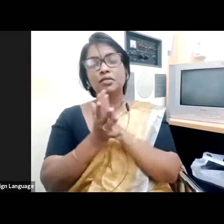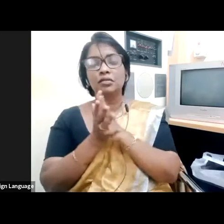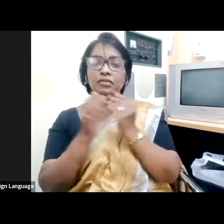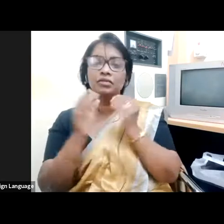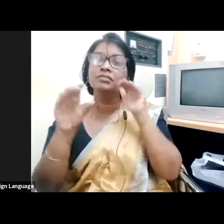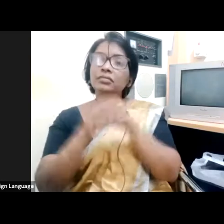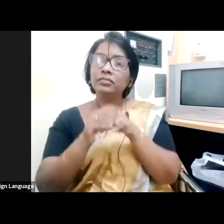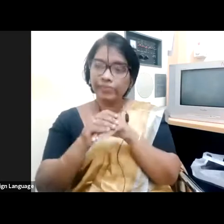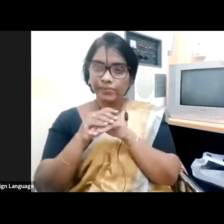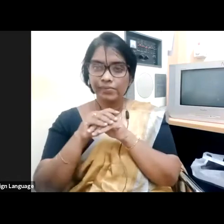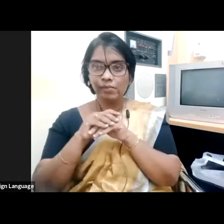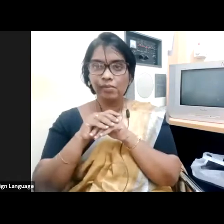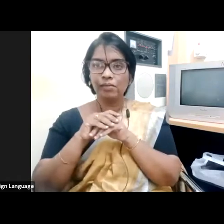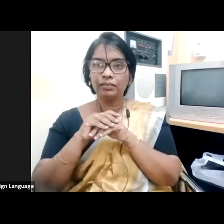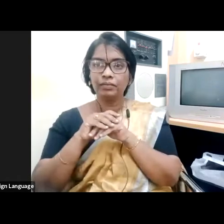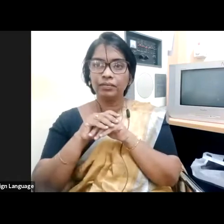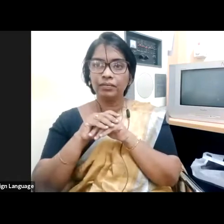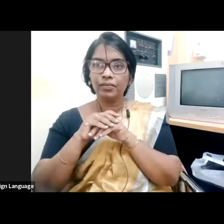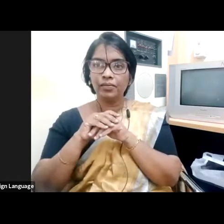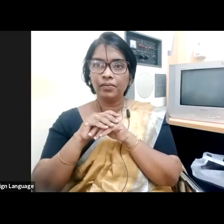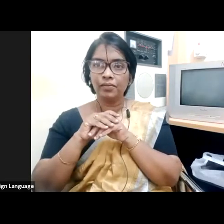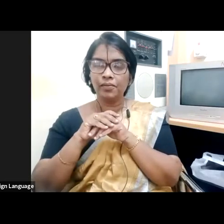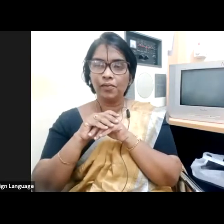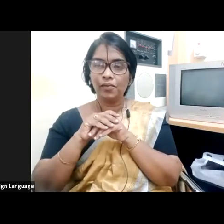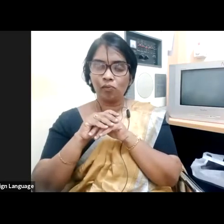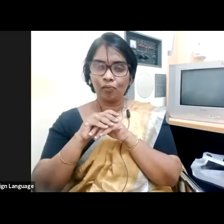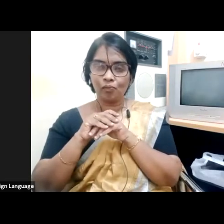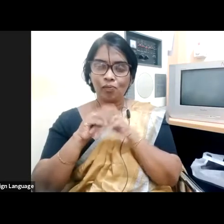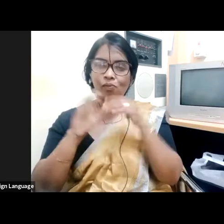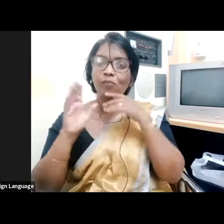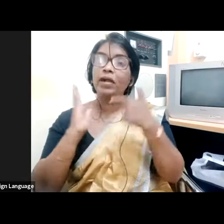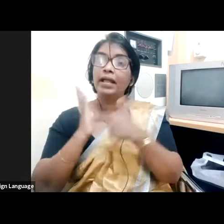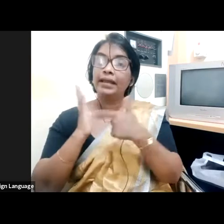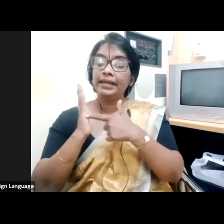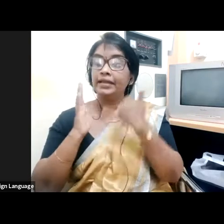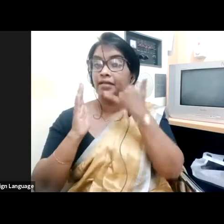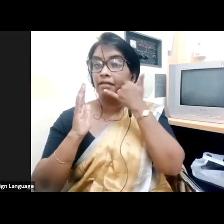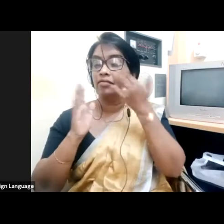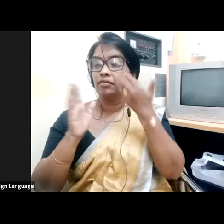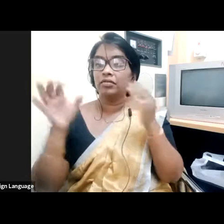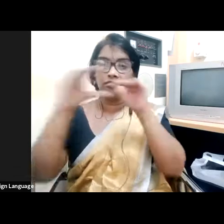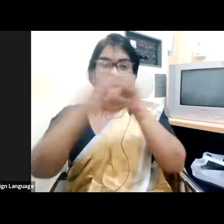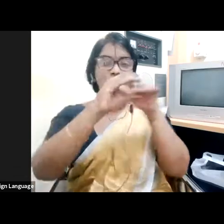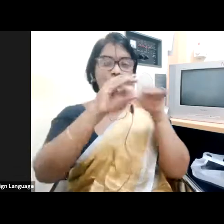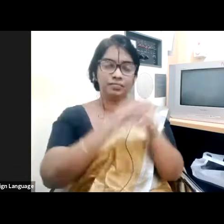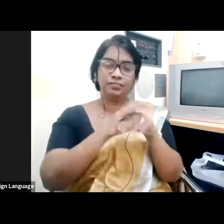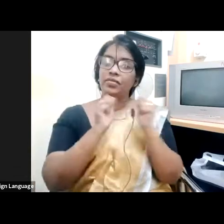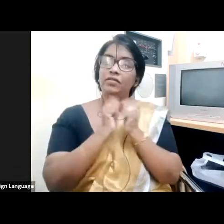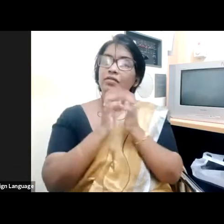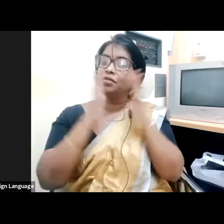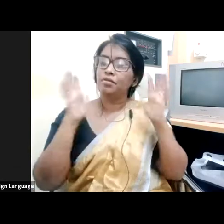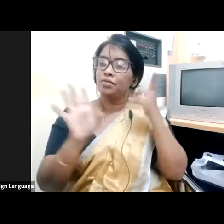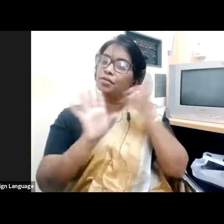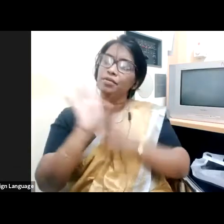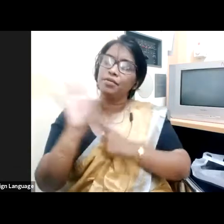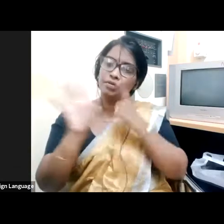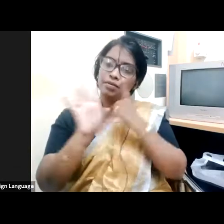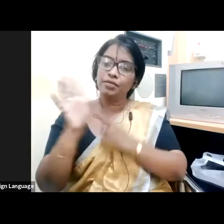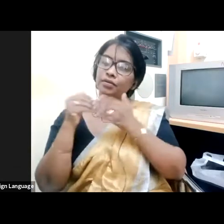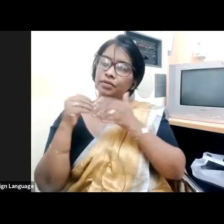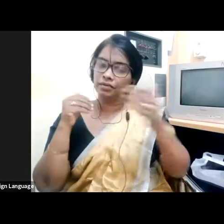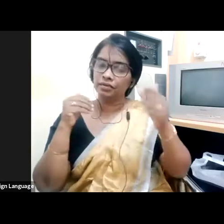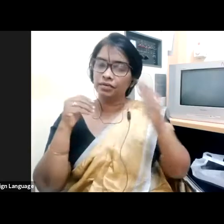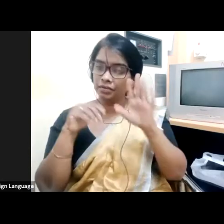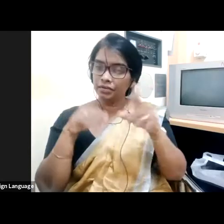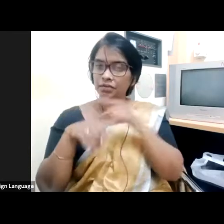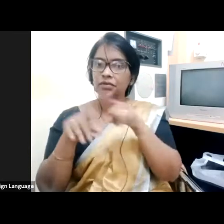mobile telecom company. Started about 20 years ago. It's the biggest company quoted on the stock exchange in